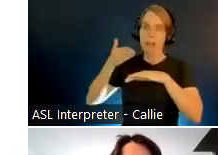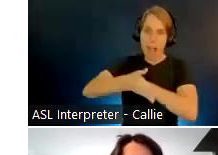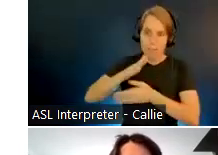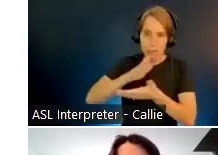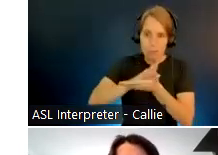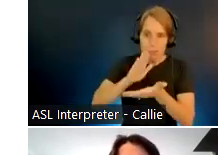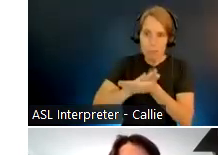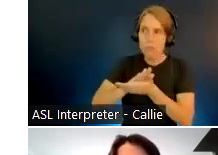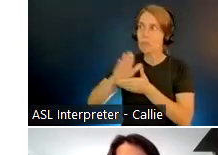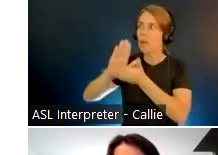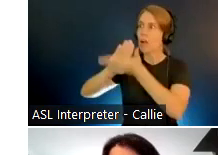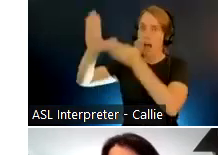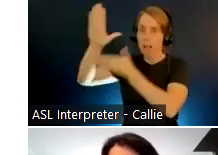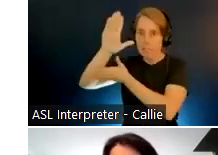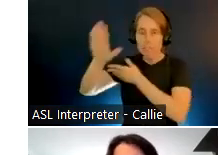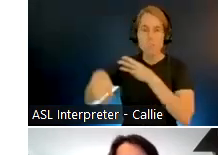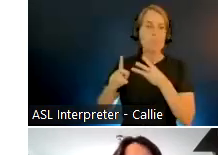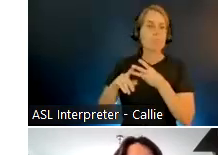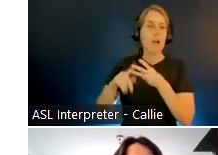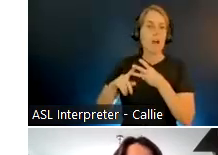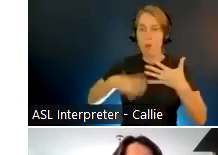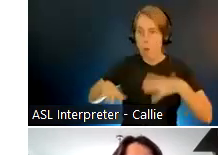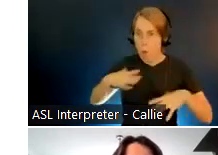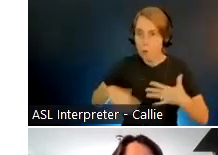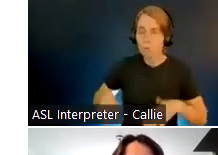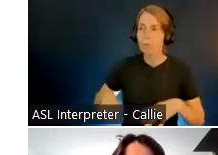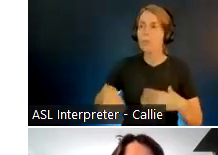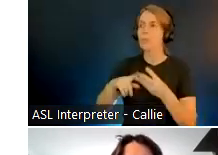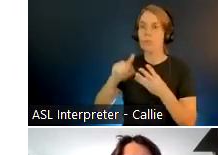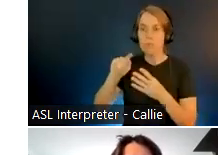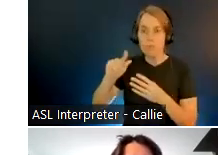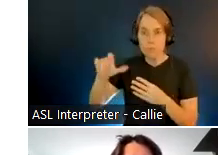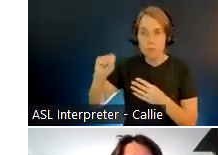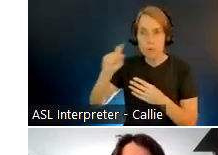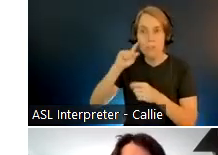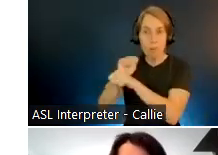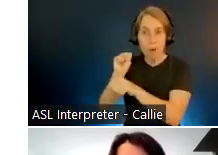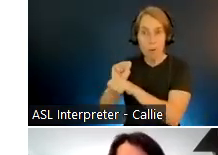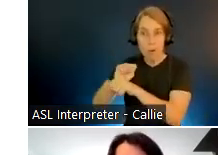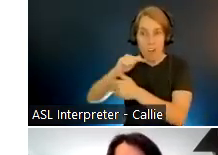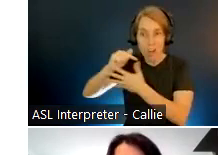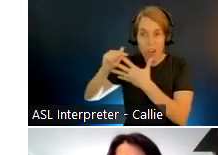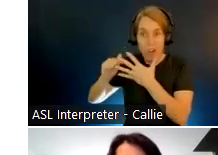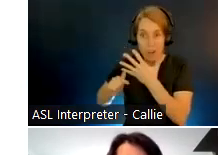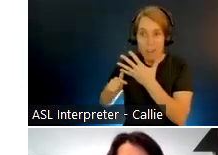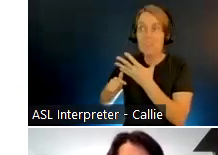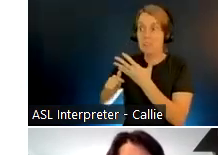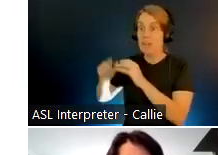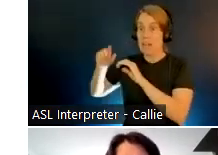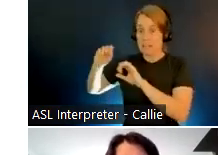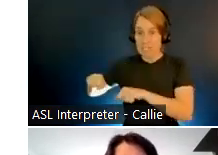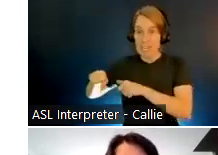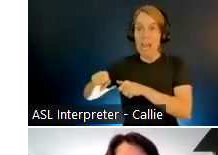tools, clothes, assistive technology. There's so much that VR can provide as far as financial